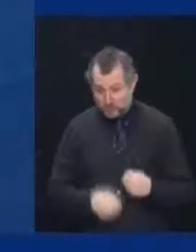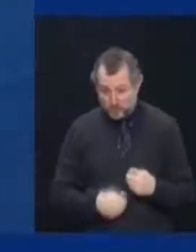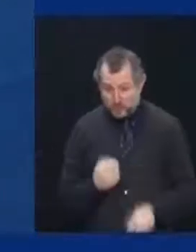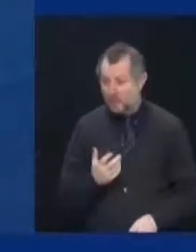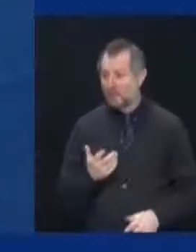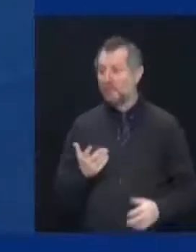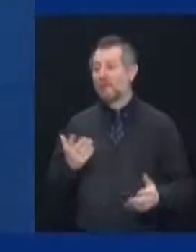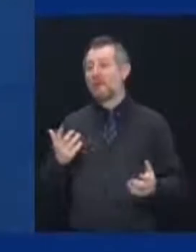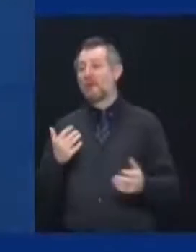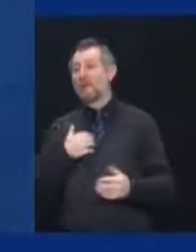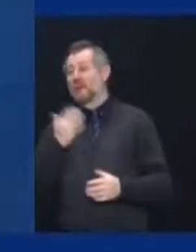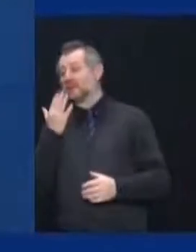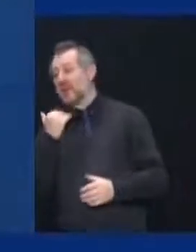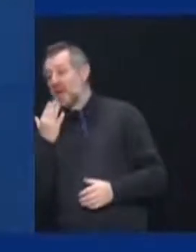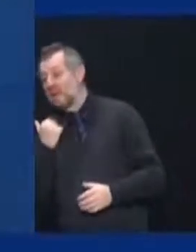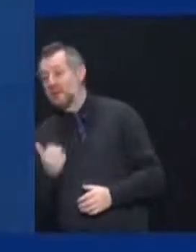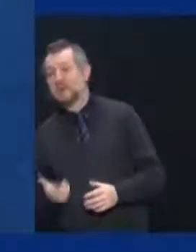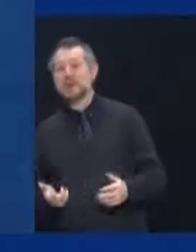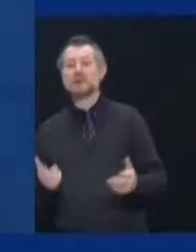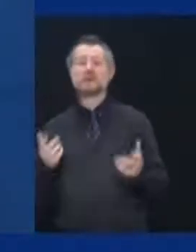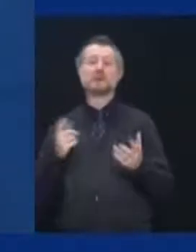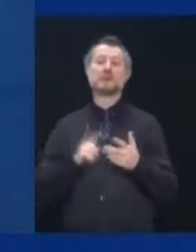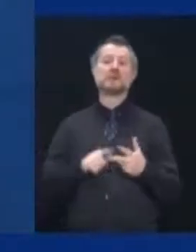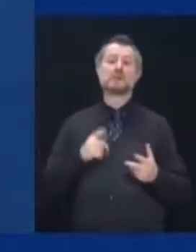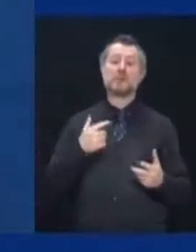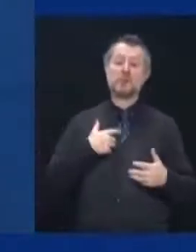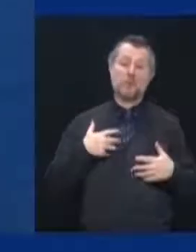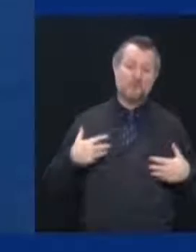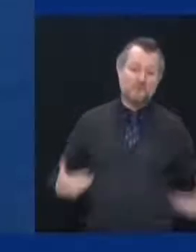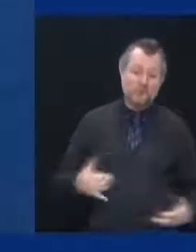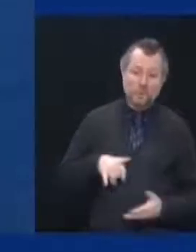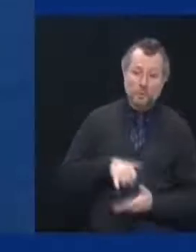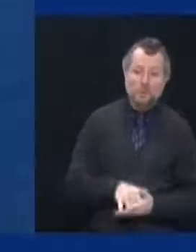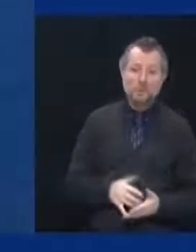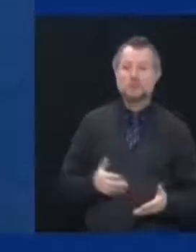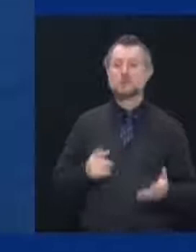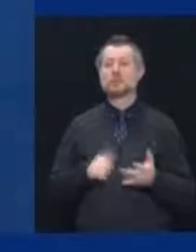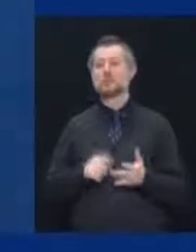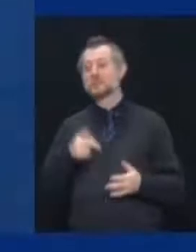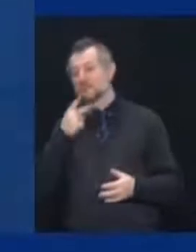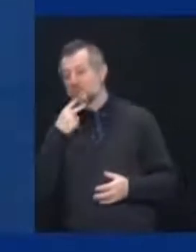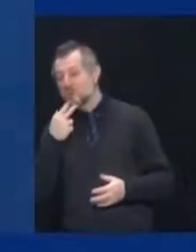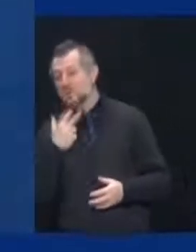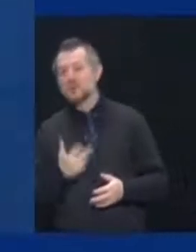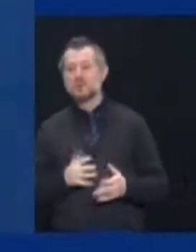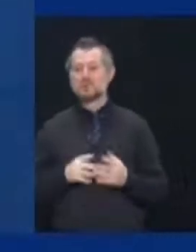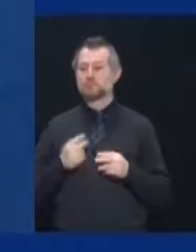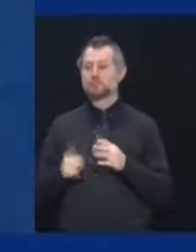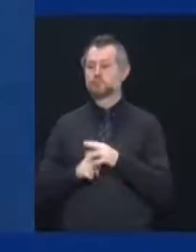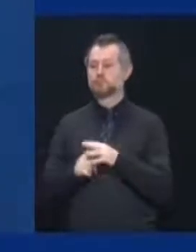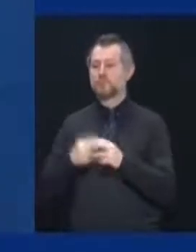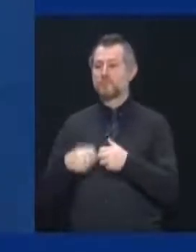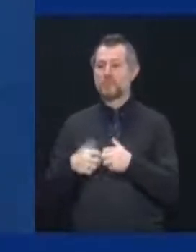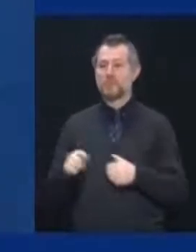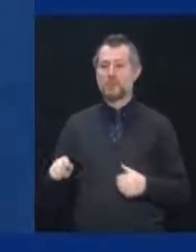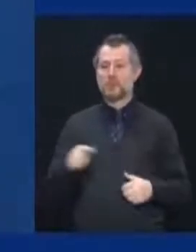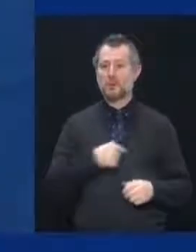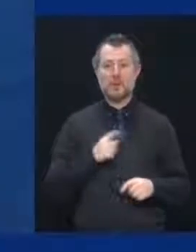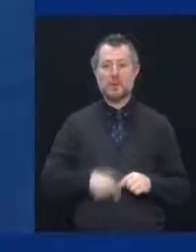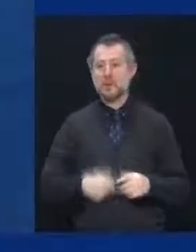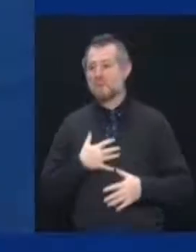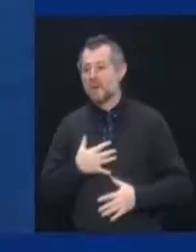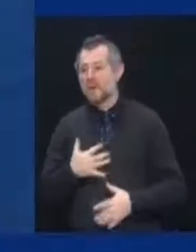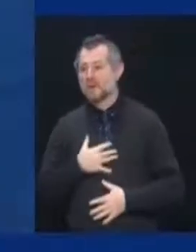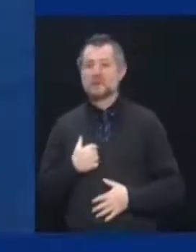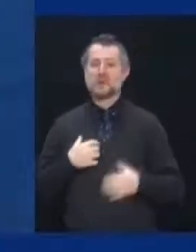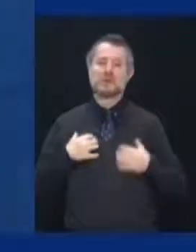to diabetes, to obesity, to smoking, to COPD.